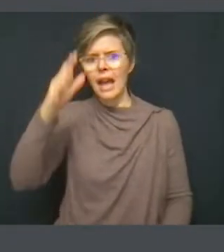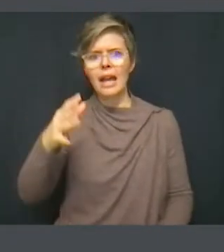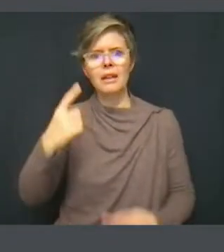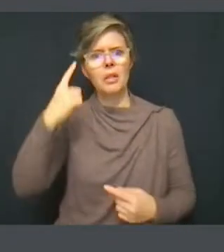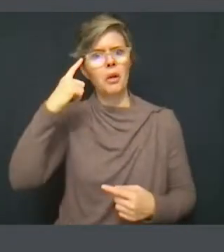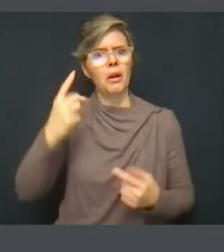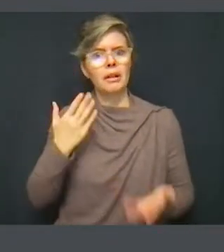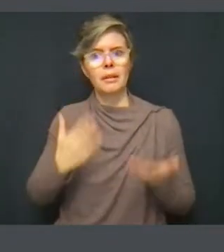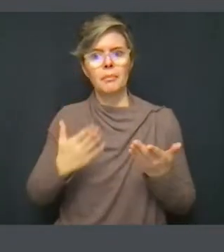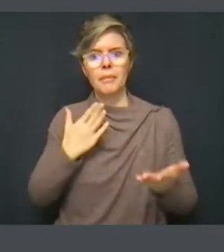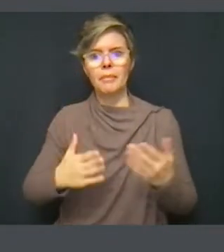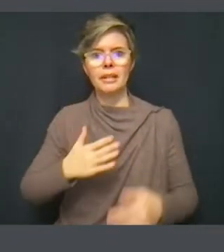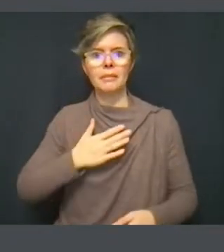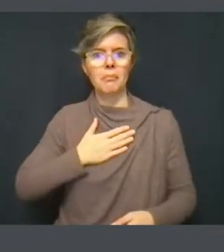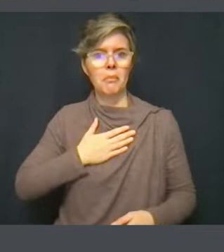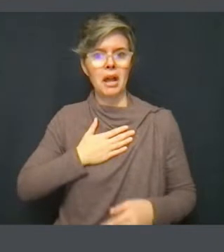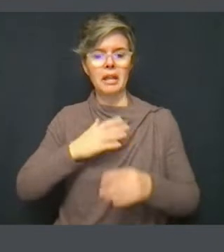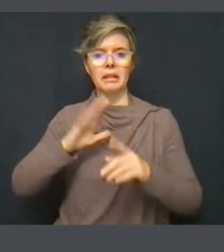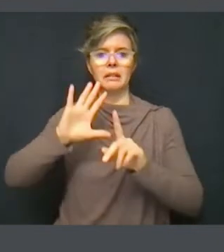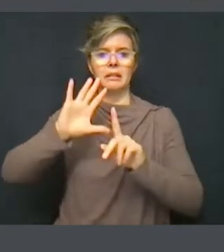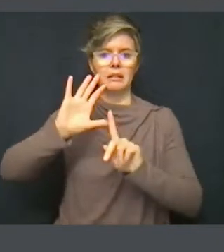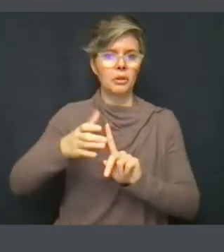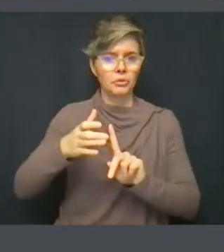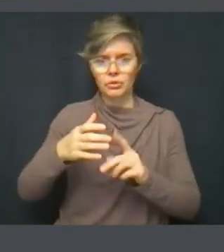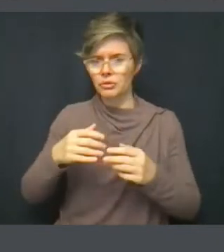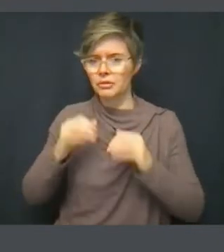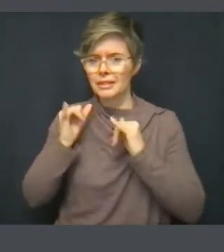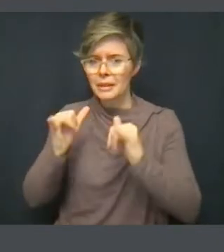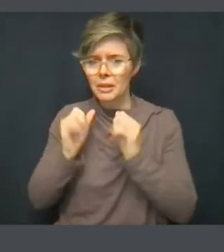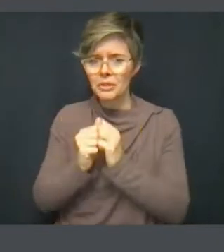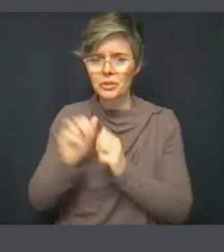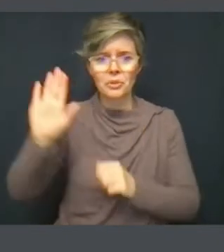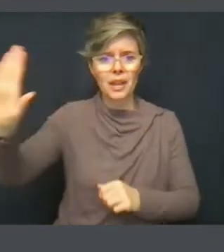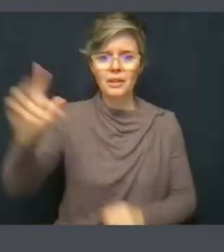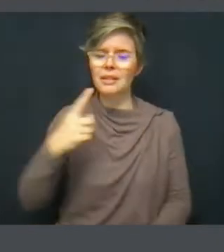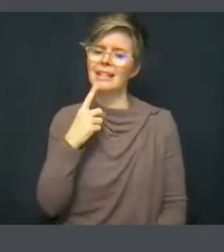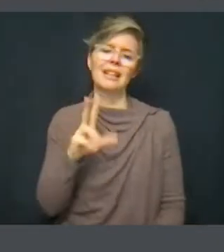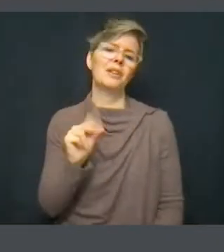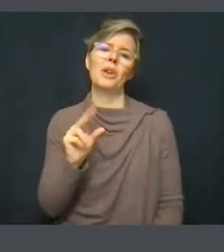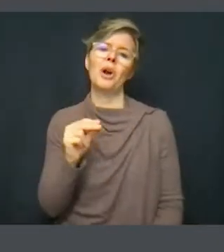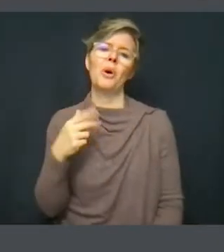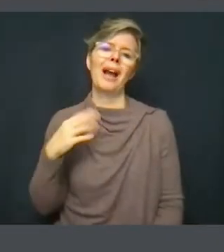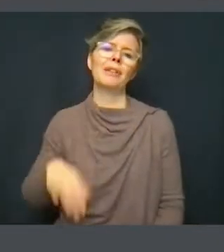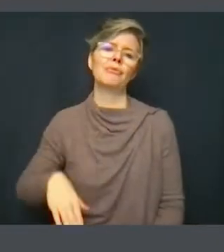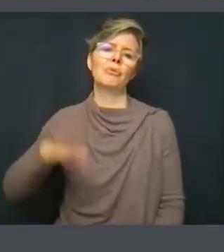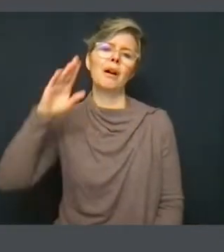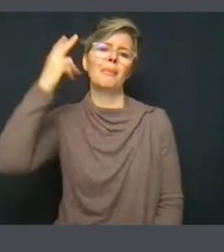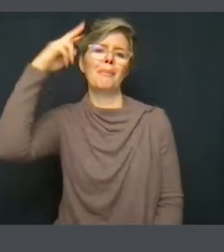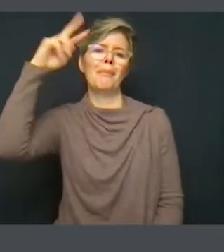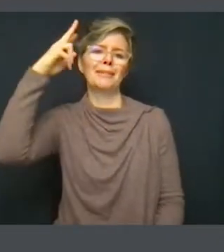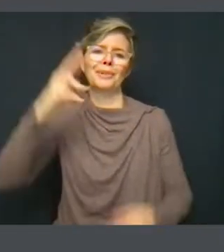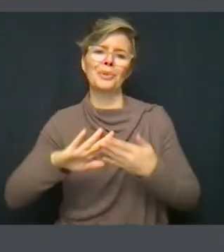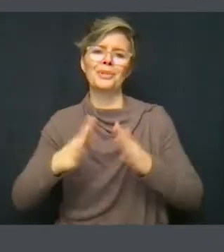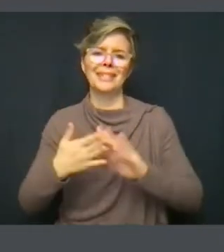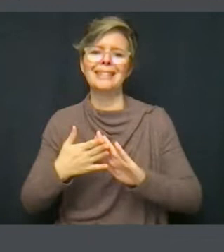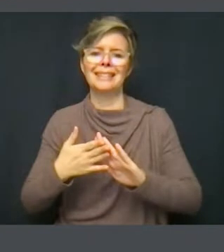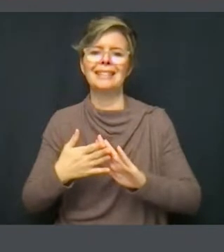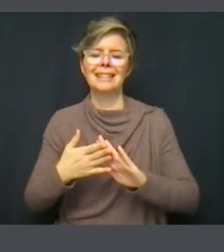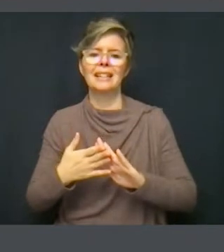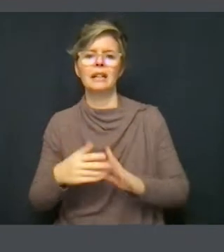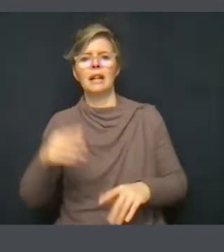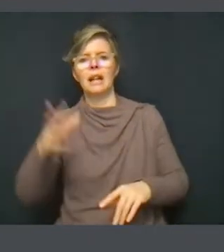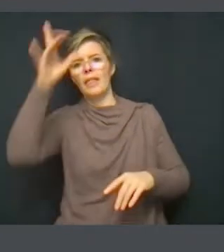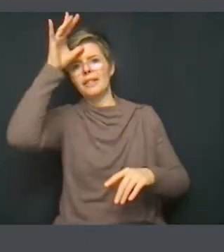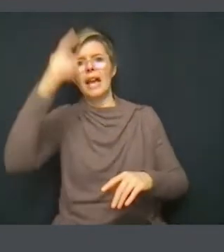my background was similar to theirs, which it wasn't. So I told him, no, no, I'm originally from Mexico City. And he was like, oh, well, I really appreciate you basically